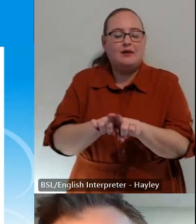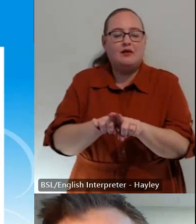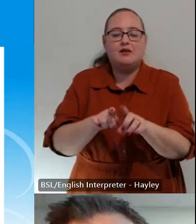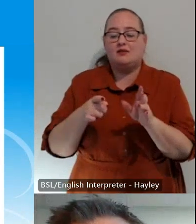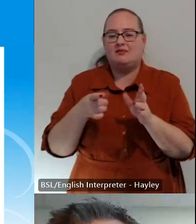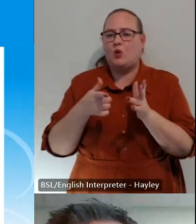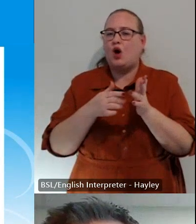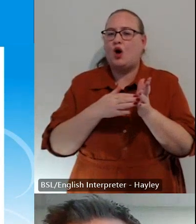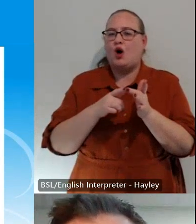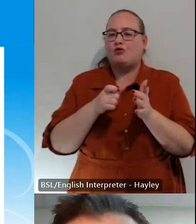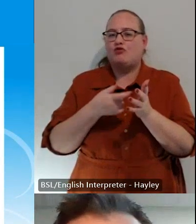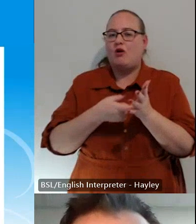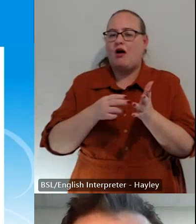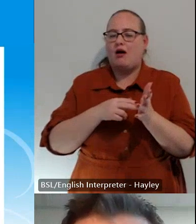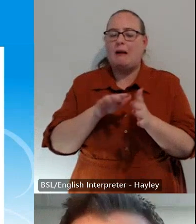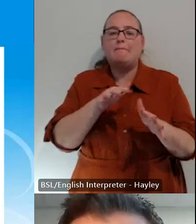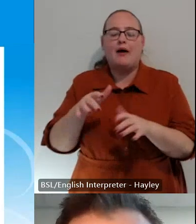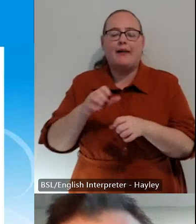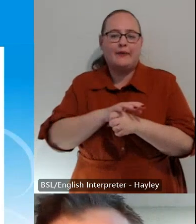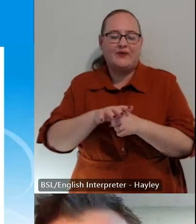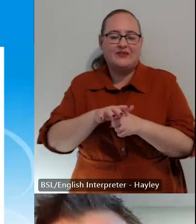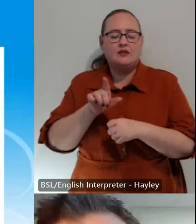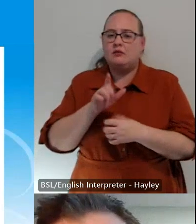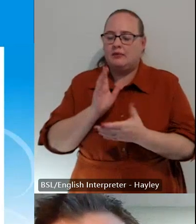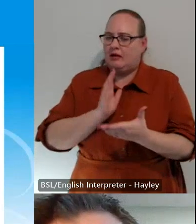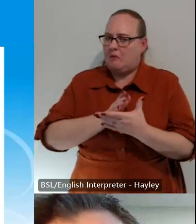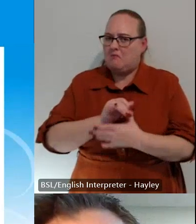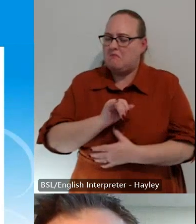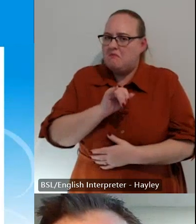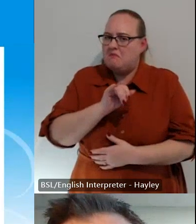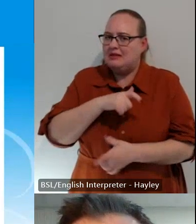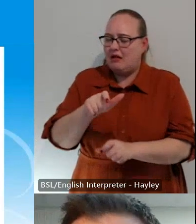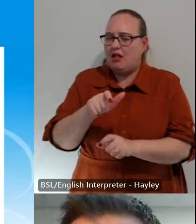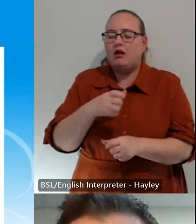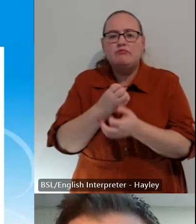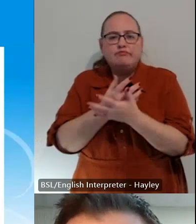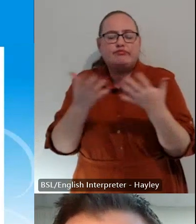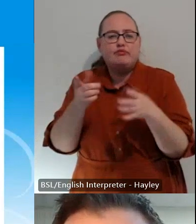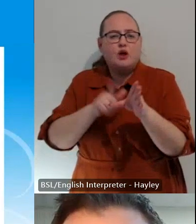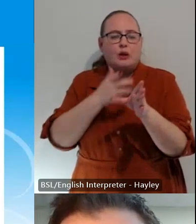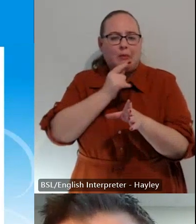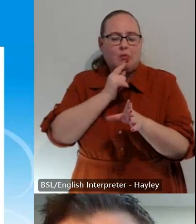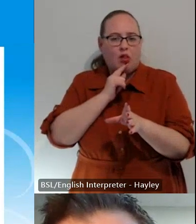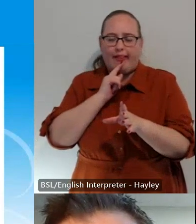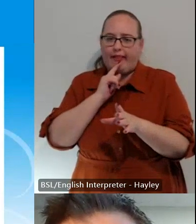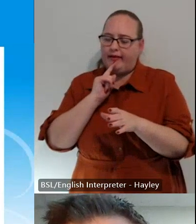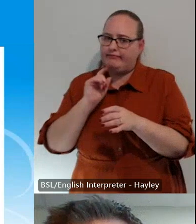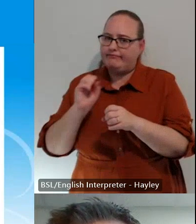not, this actually ended up in far more hospitalizations in young people than any other point during the